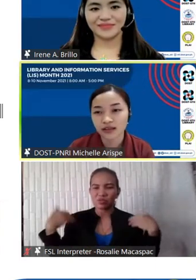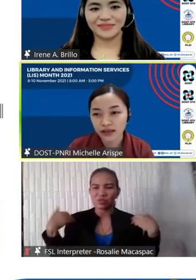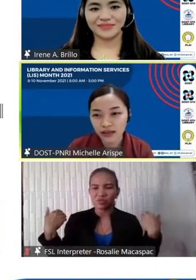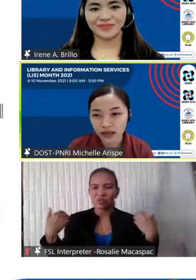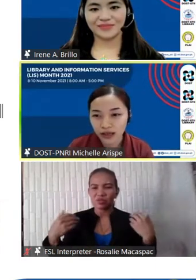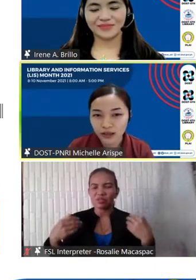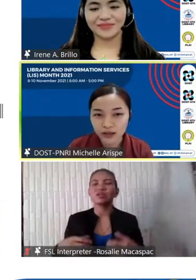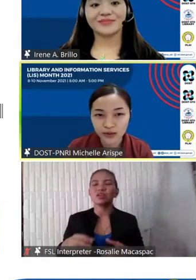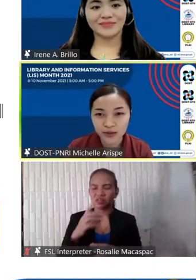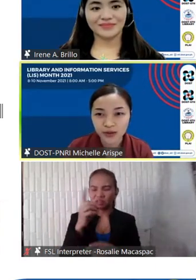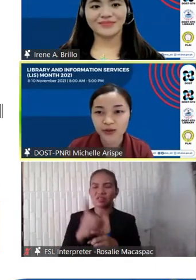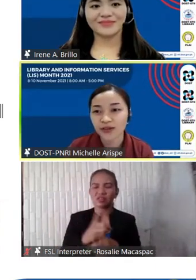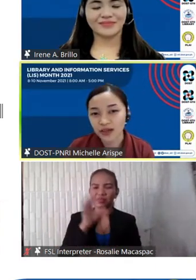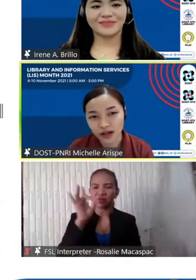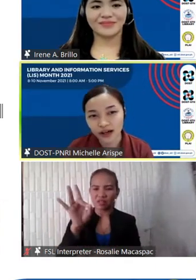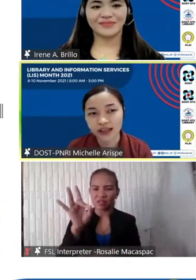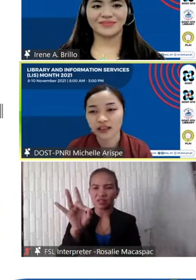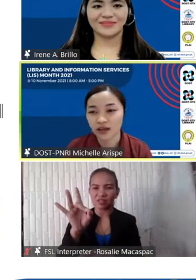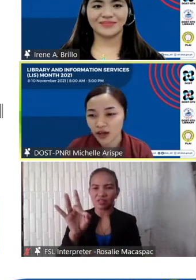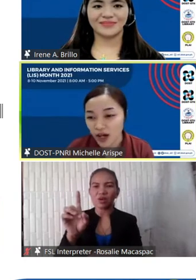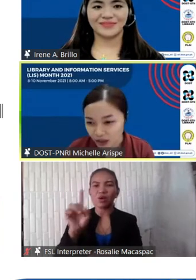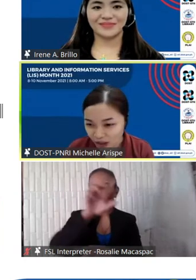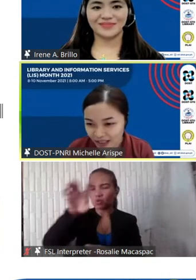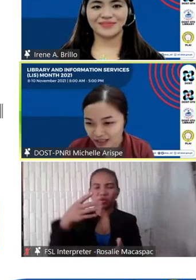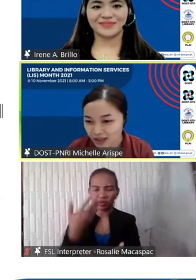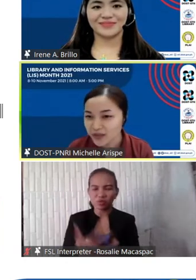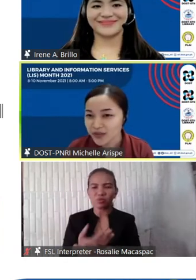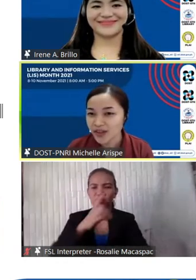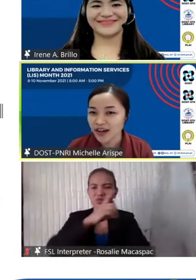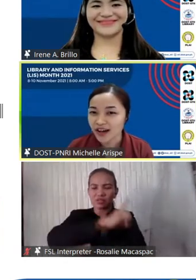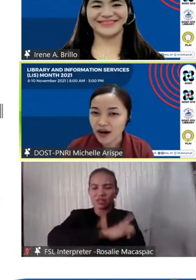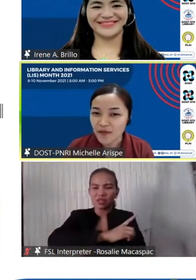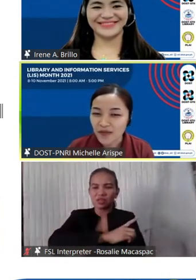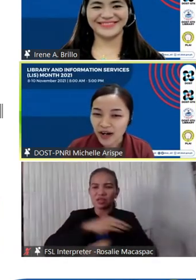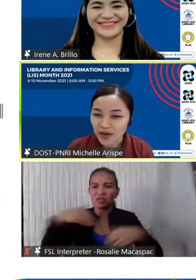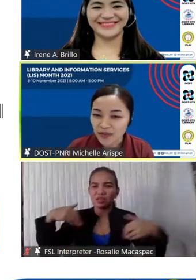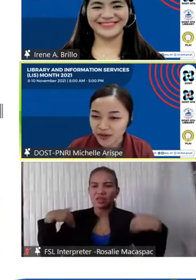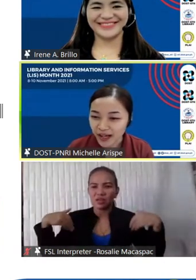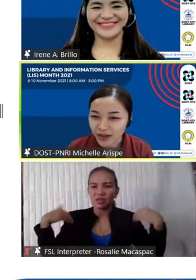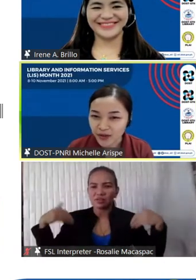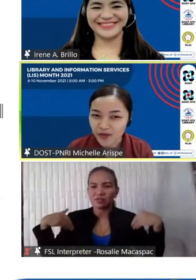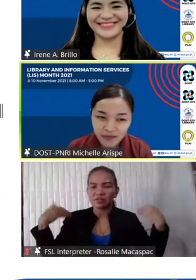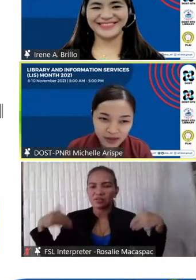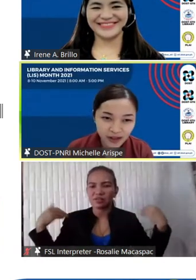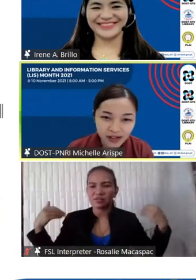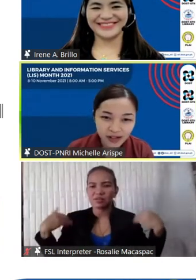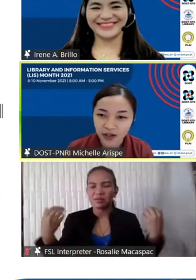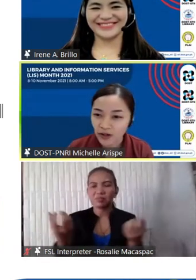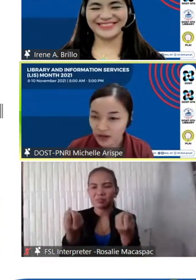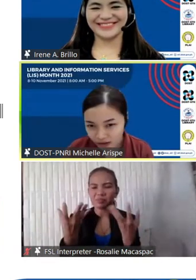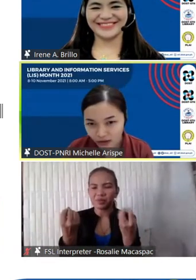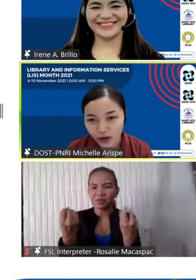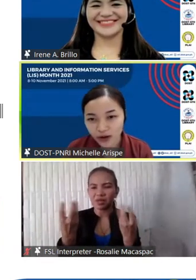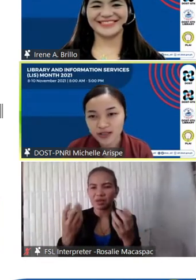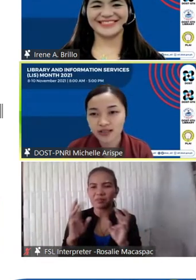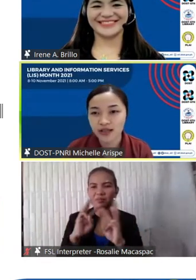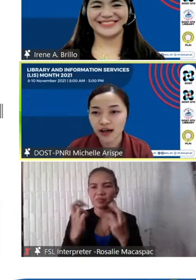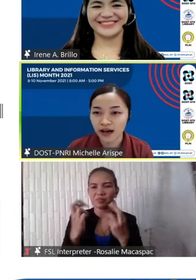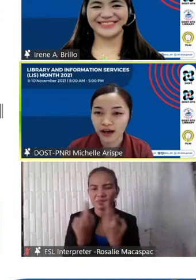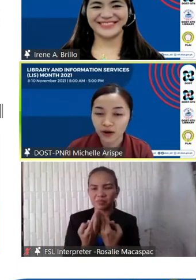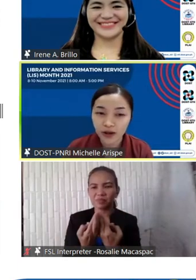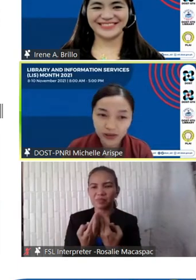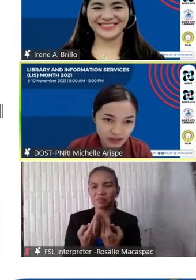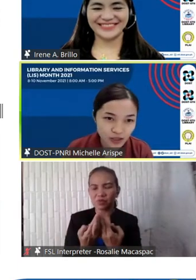day dedicated to, you know, the young and the young at heart. Marami po tayo dong webinars, career